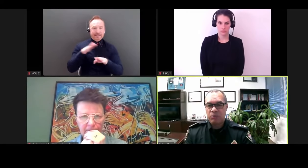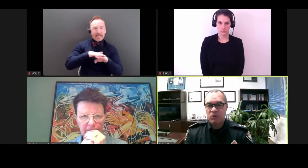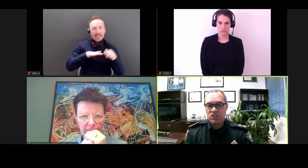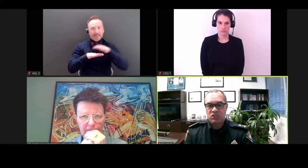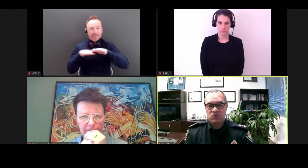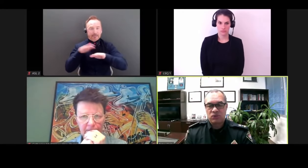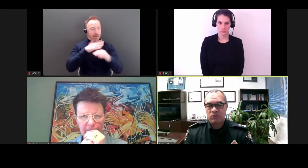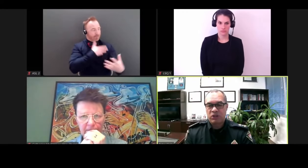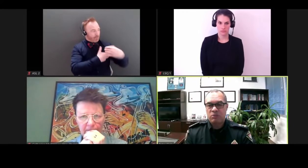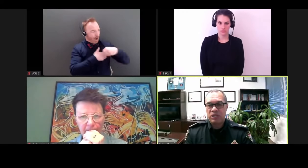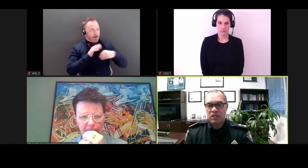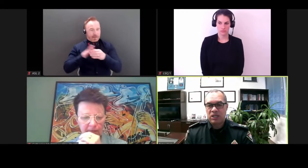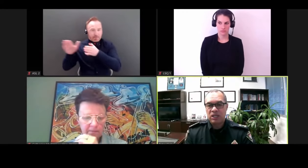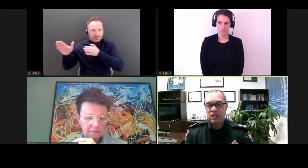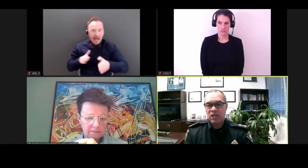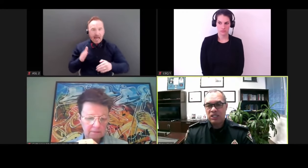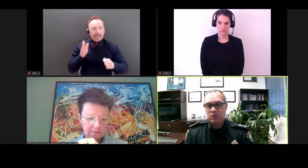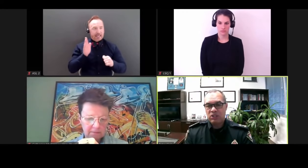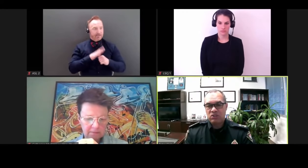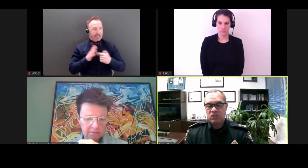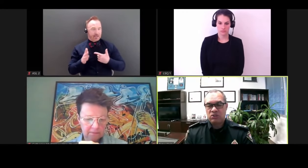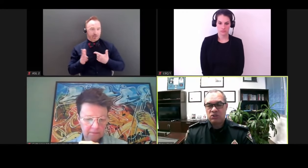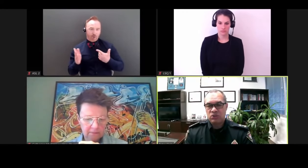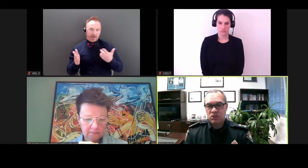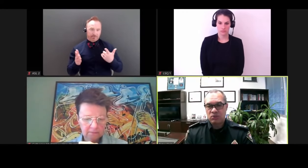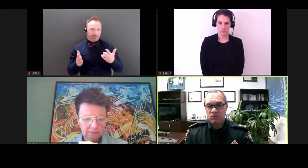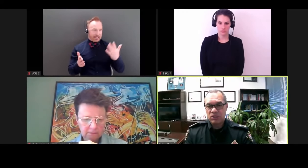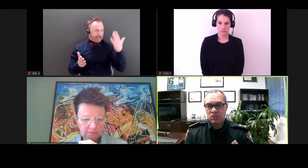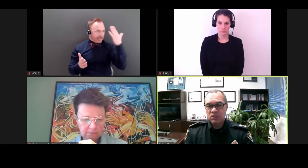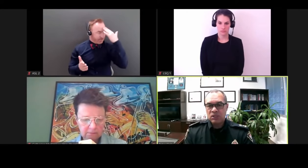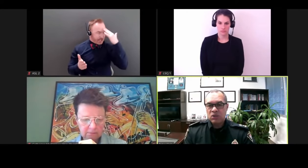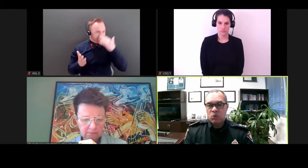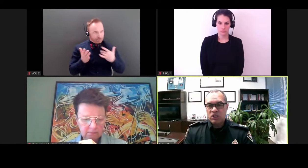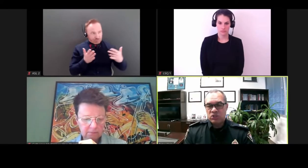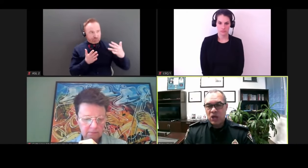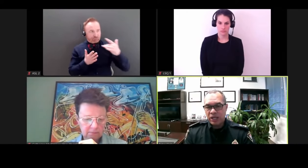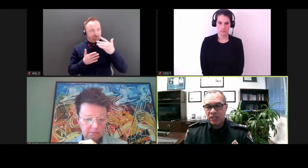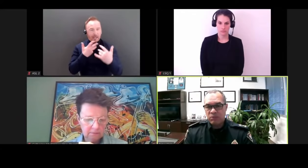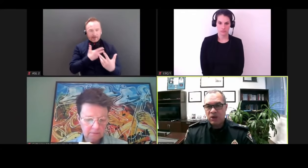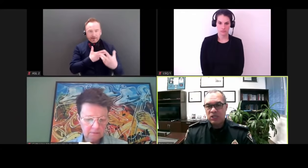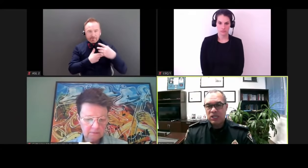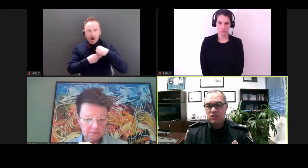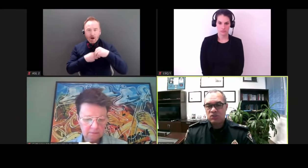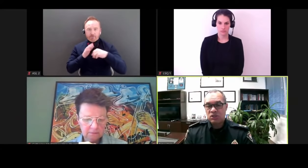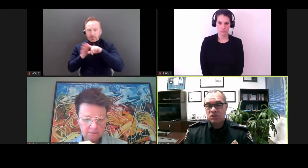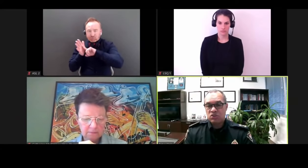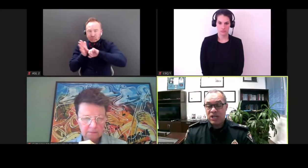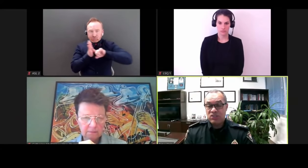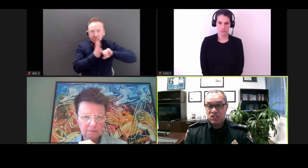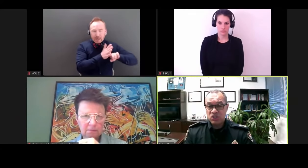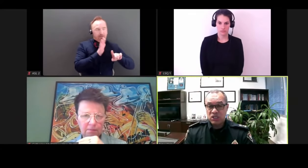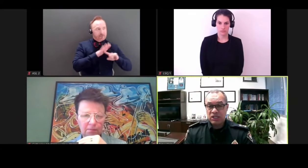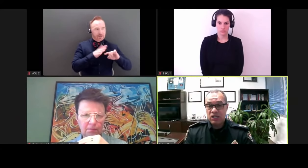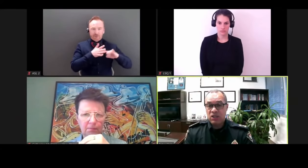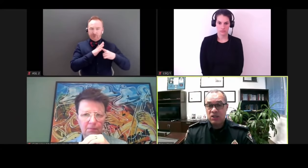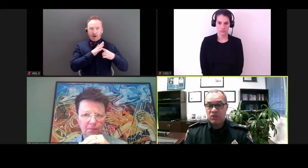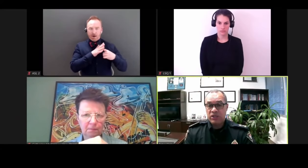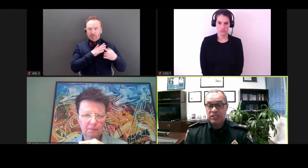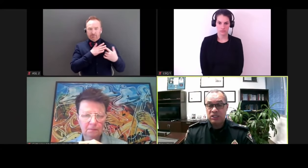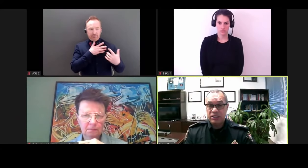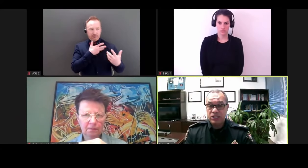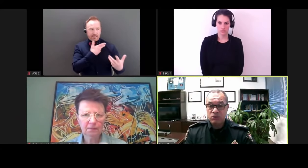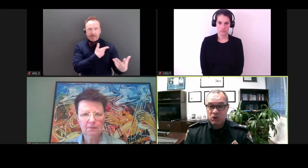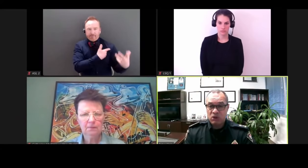the operations from the very beginning, and they will continue to do so. What you're talking about is transitioning